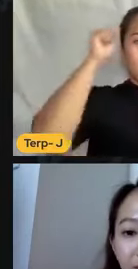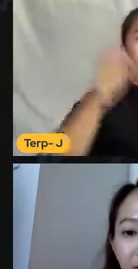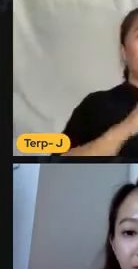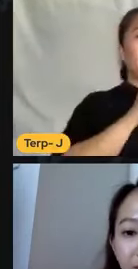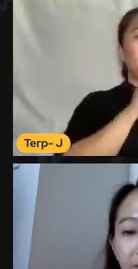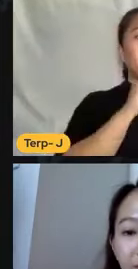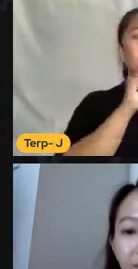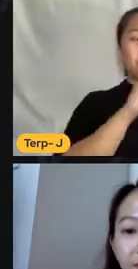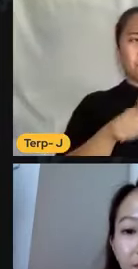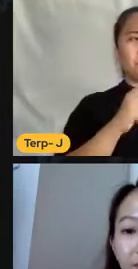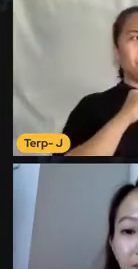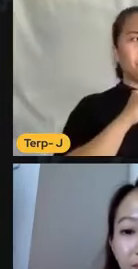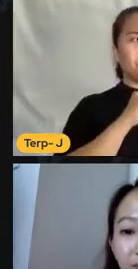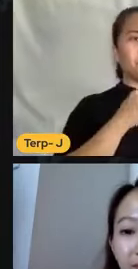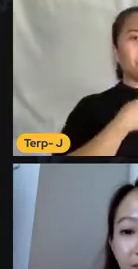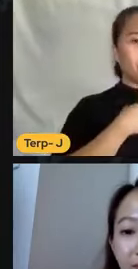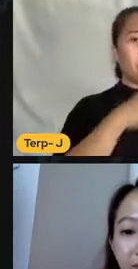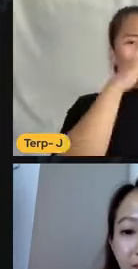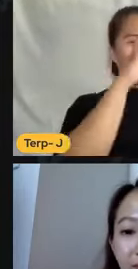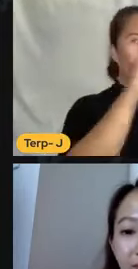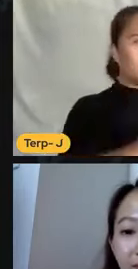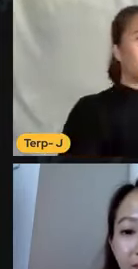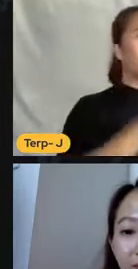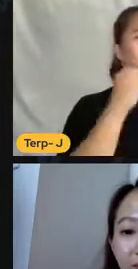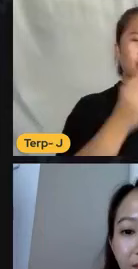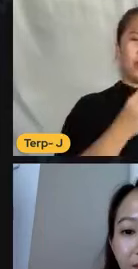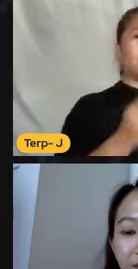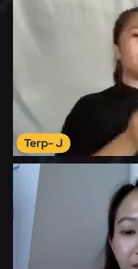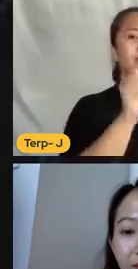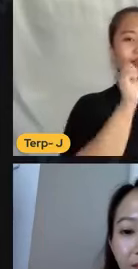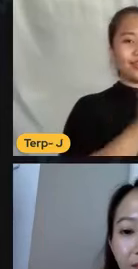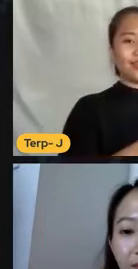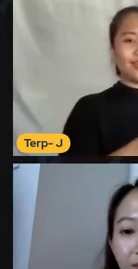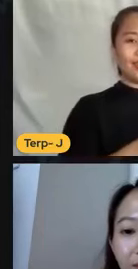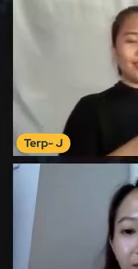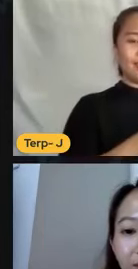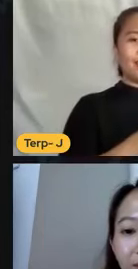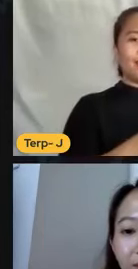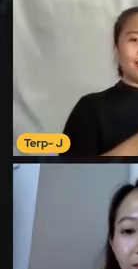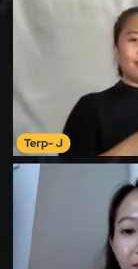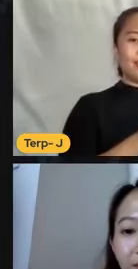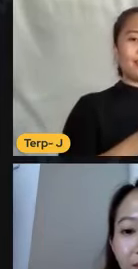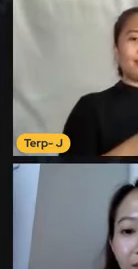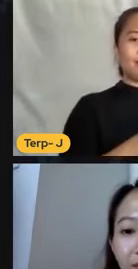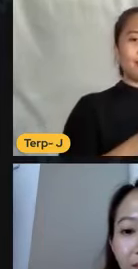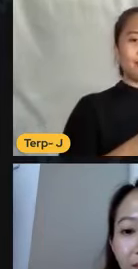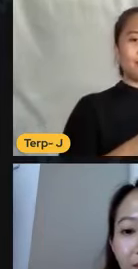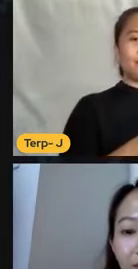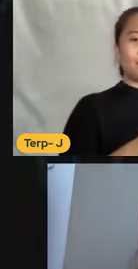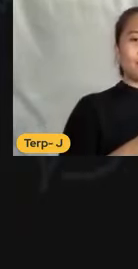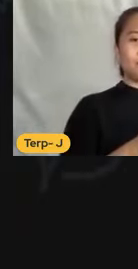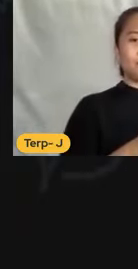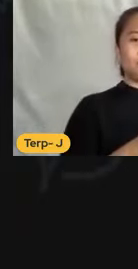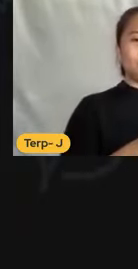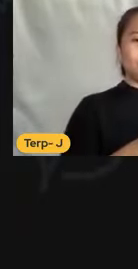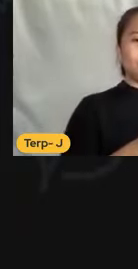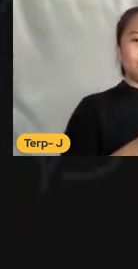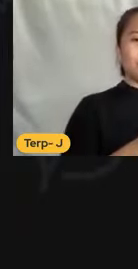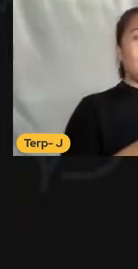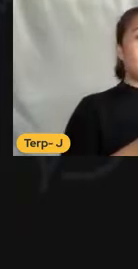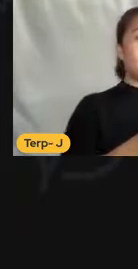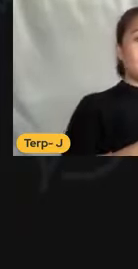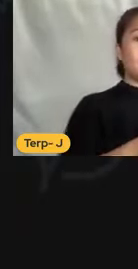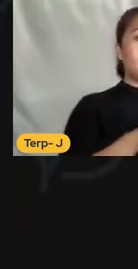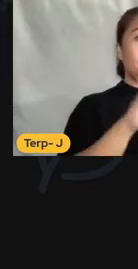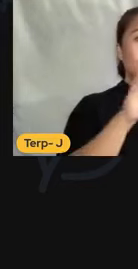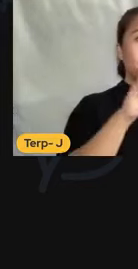capable of many things, such as the one that they gave us an example, Brina, who was